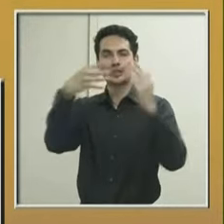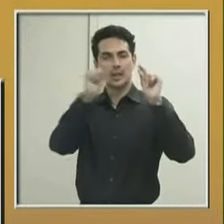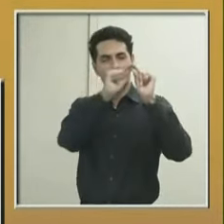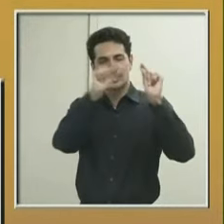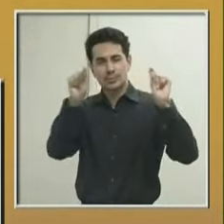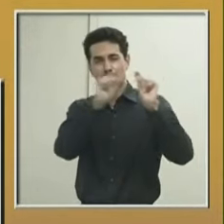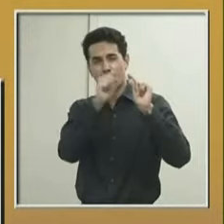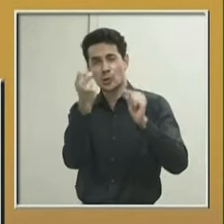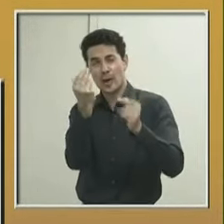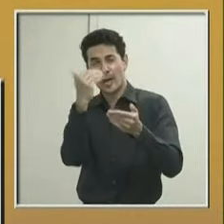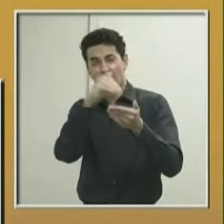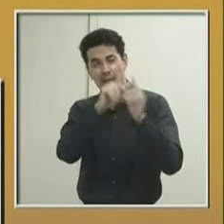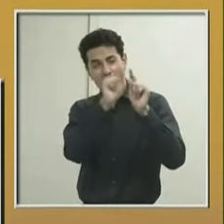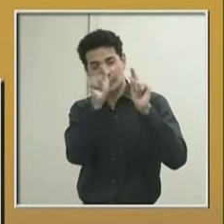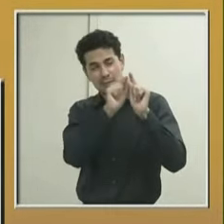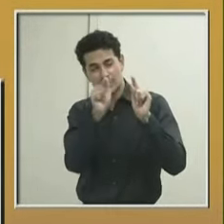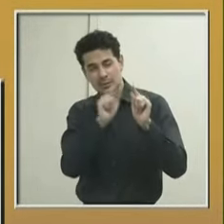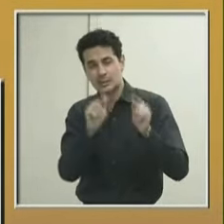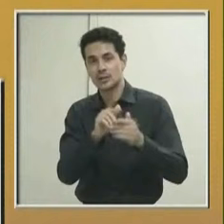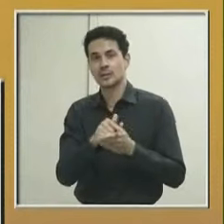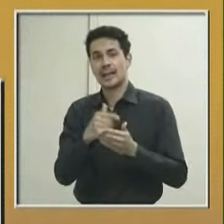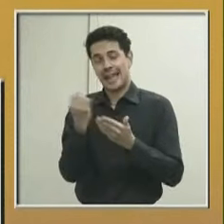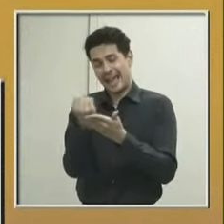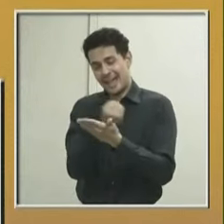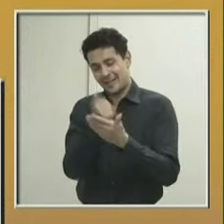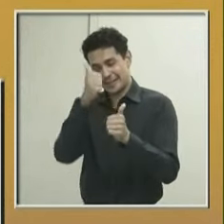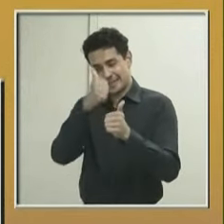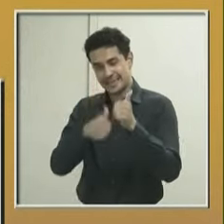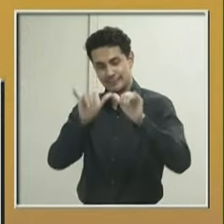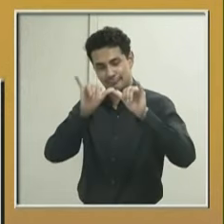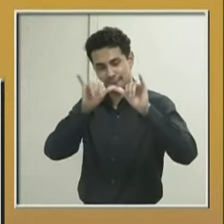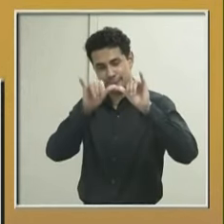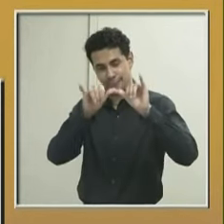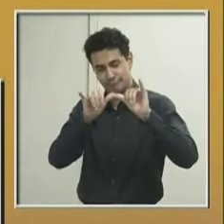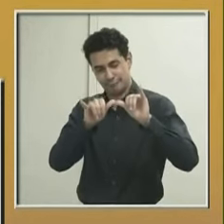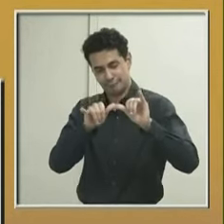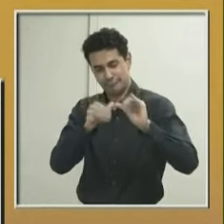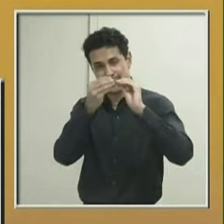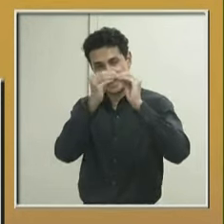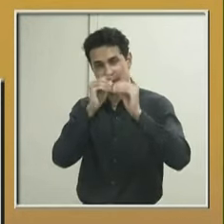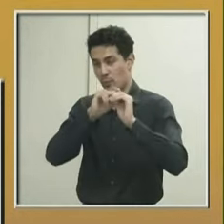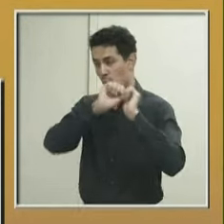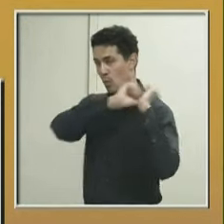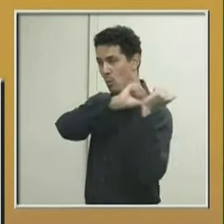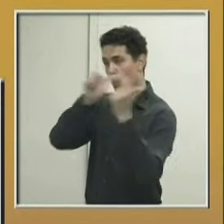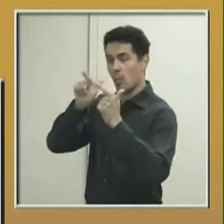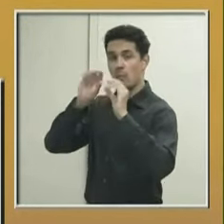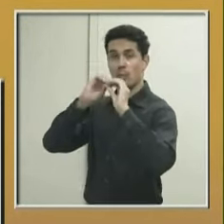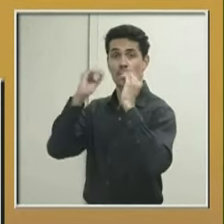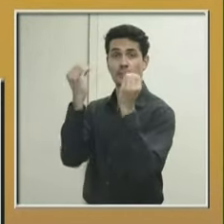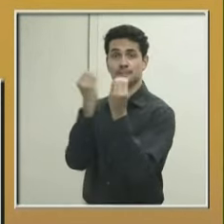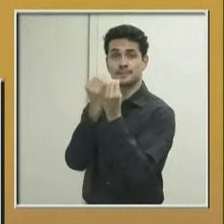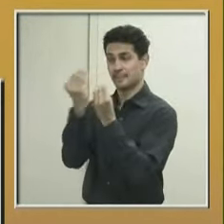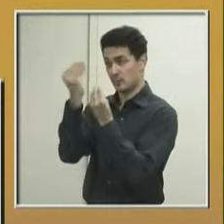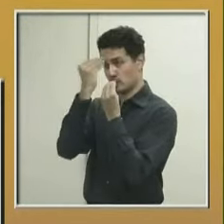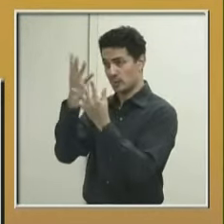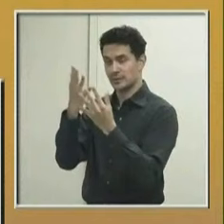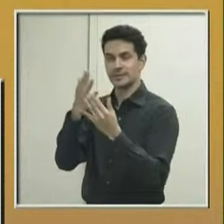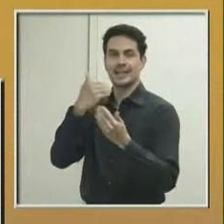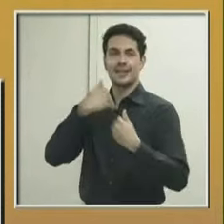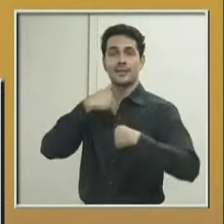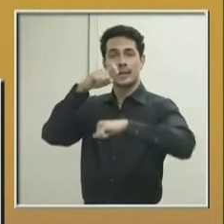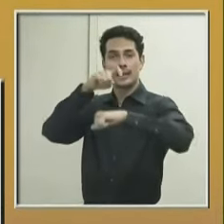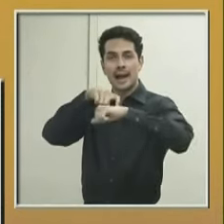is taking the data that has been gathered from all the organizations, those that have